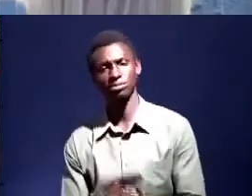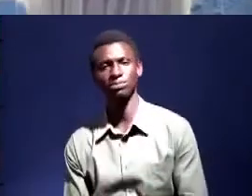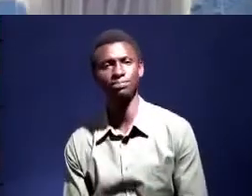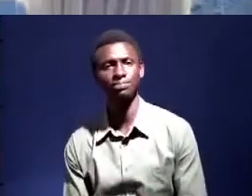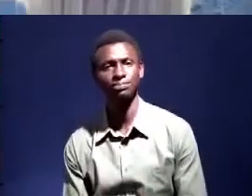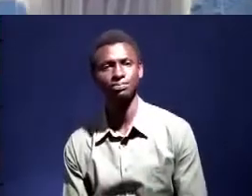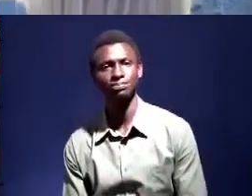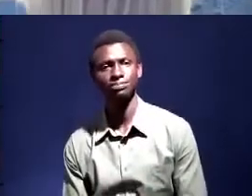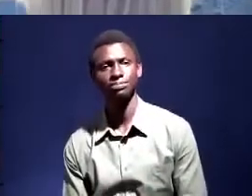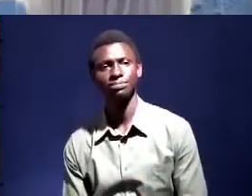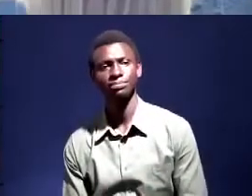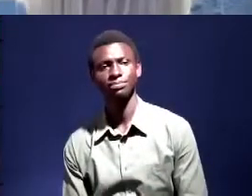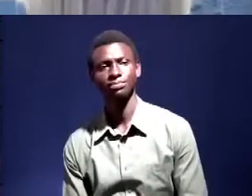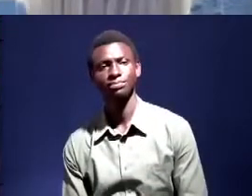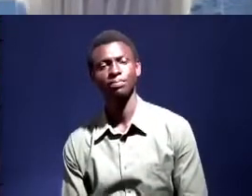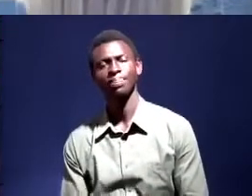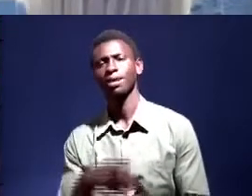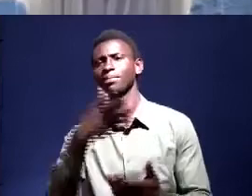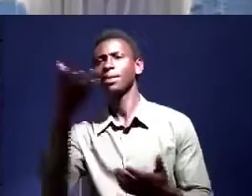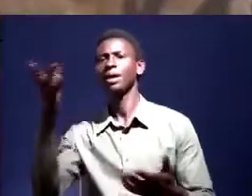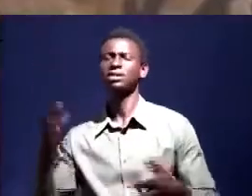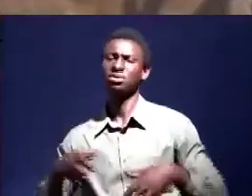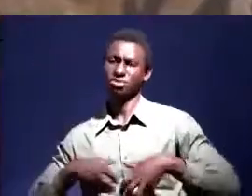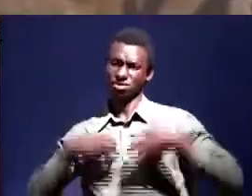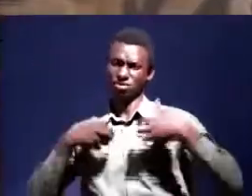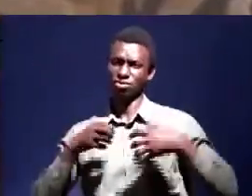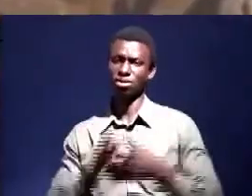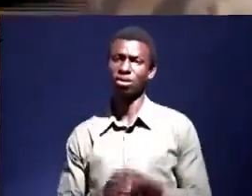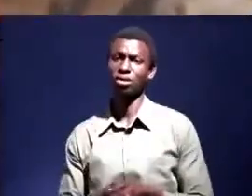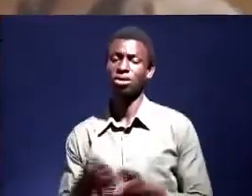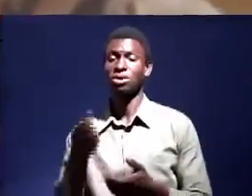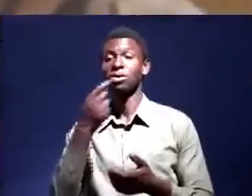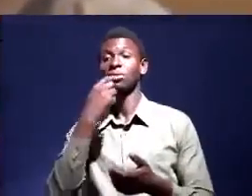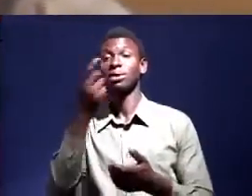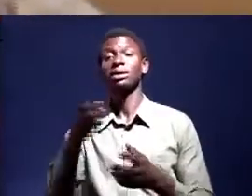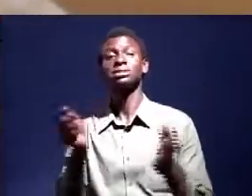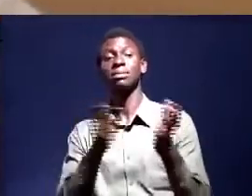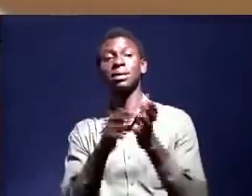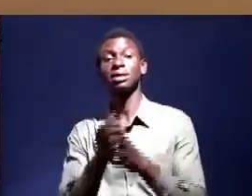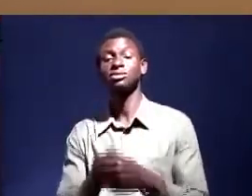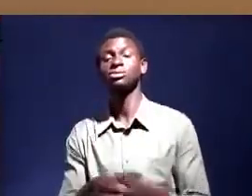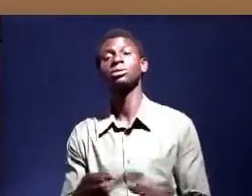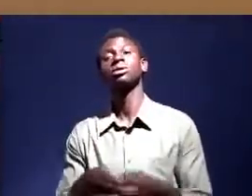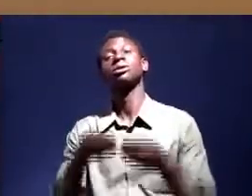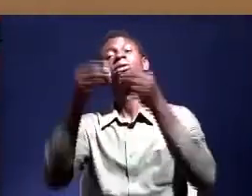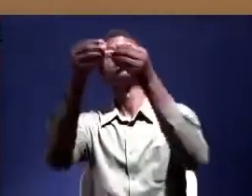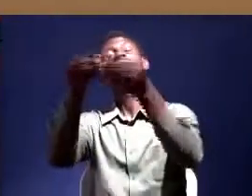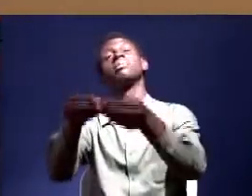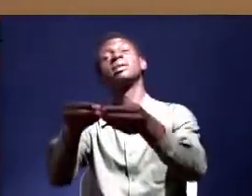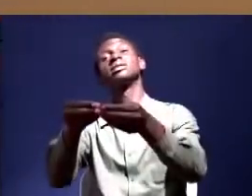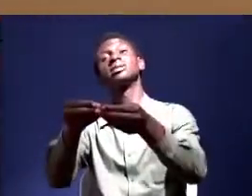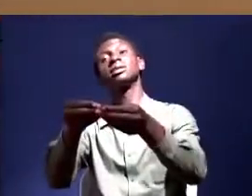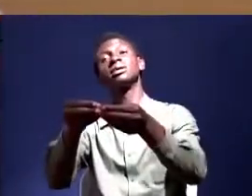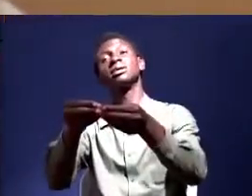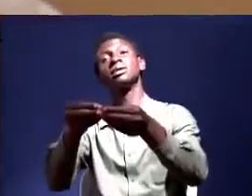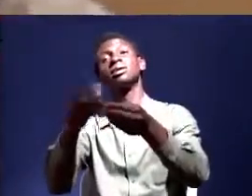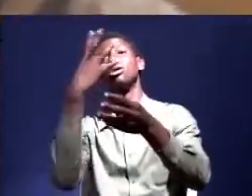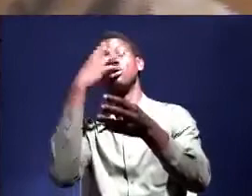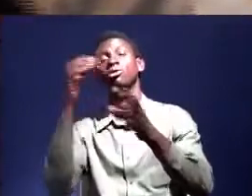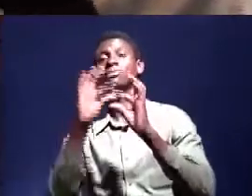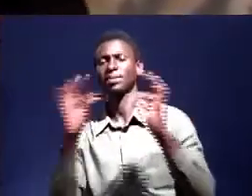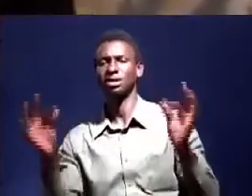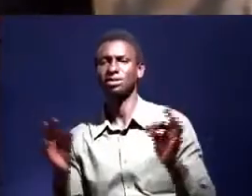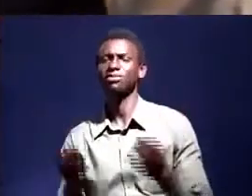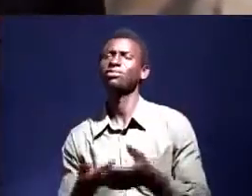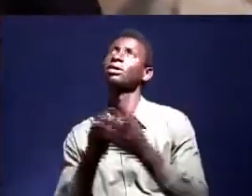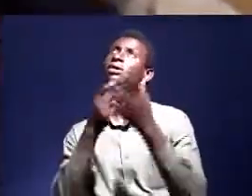"Jesus, give me the Holy Spirit. Jesus, give me the Holy Spirit." But when we were